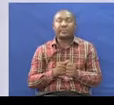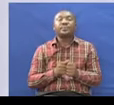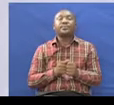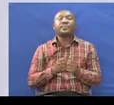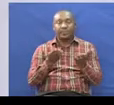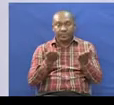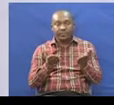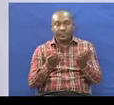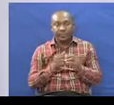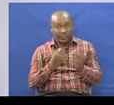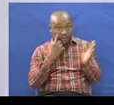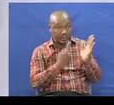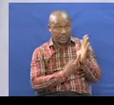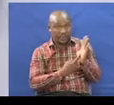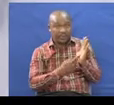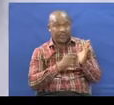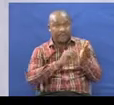Formula equation.